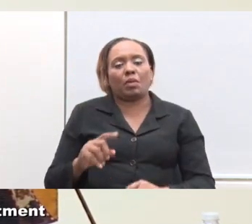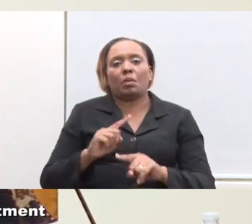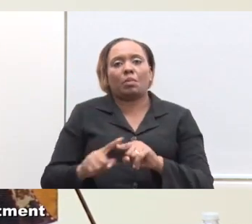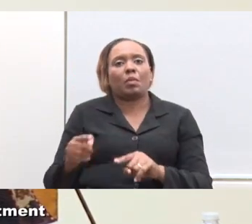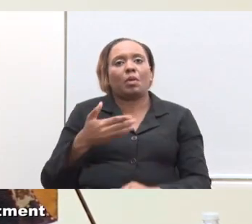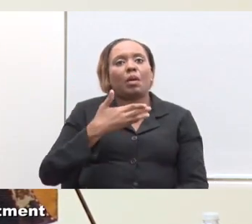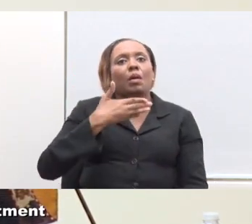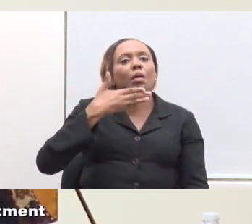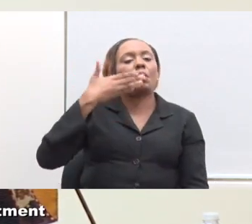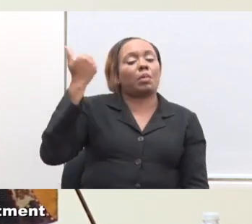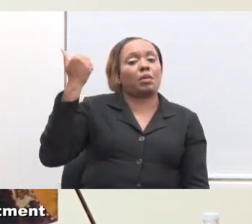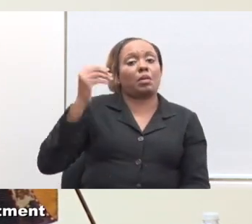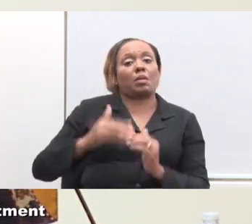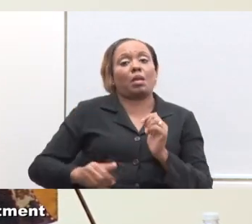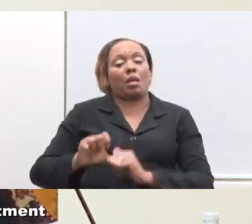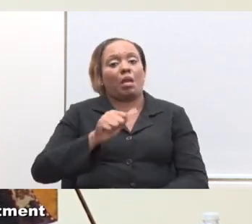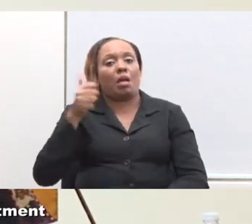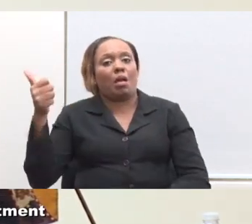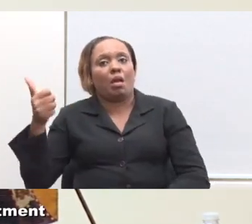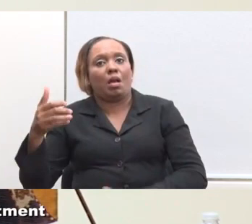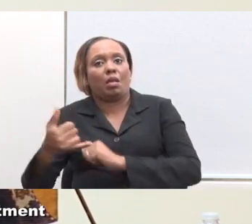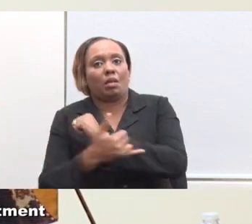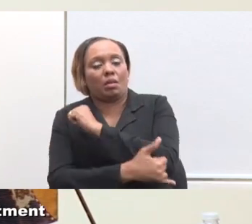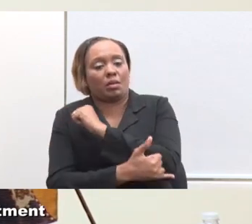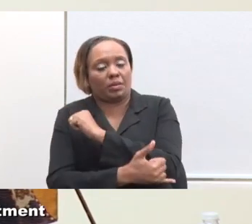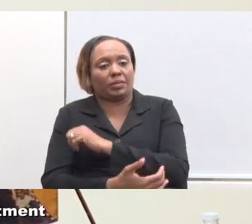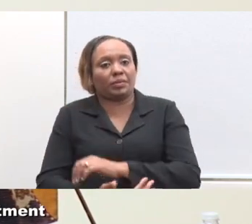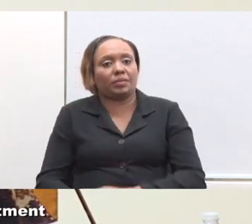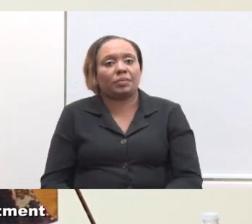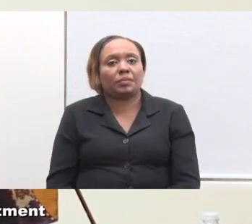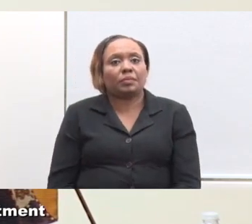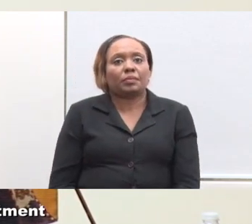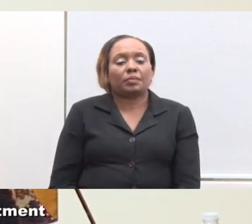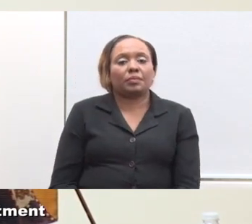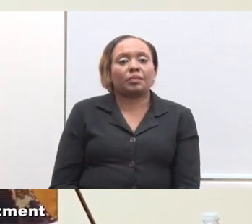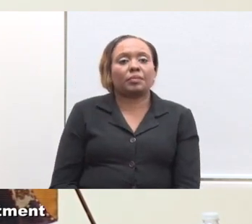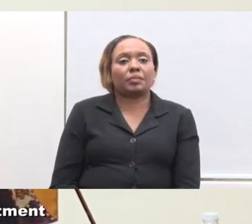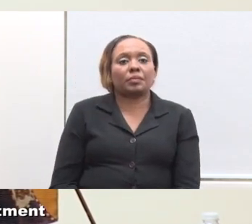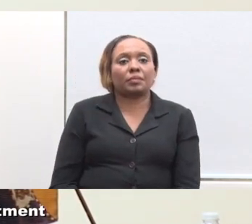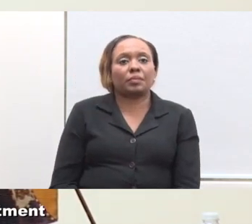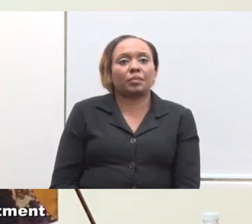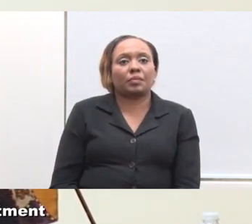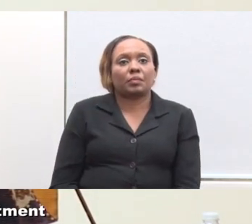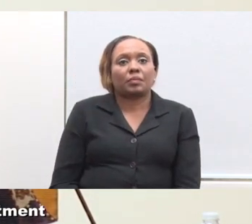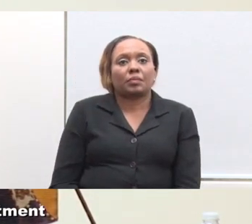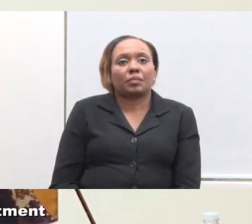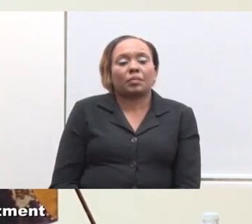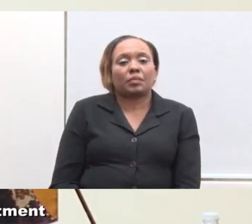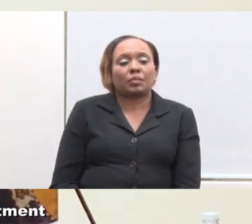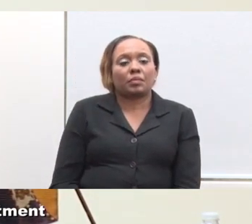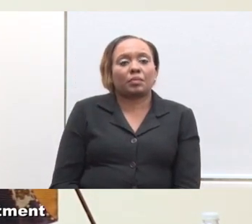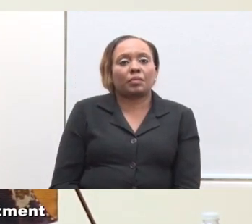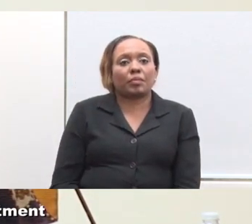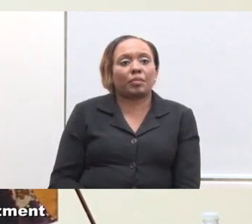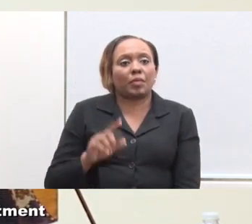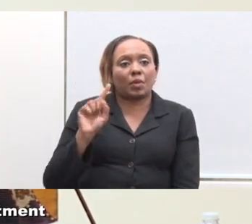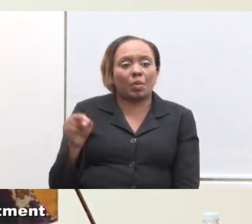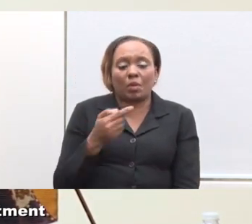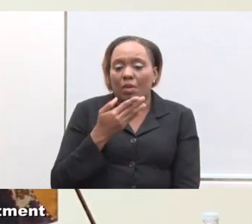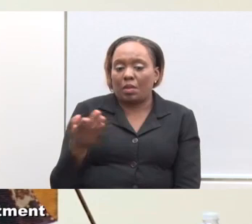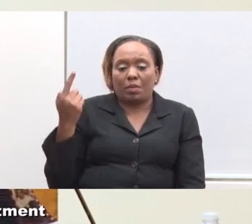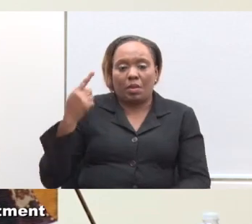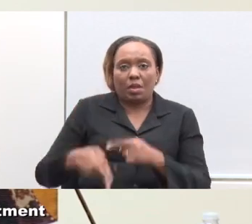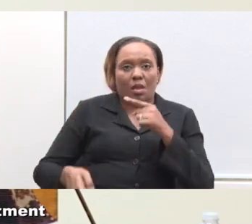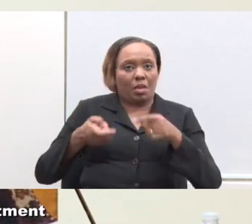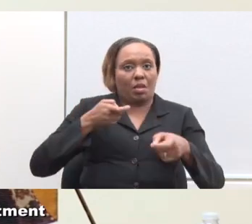than most at this stage. I say genuinely, our concern is, and the only thing we don't have control